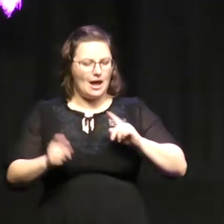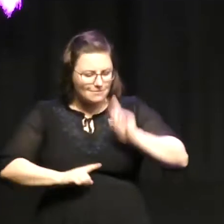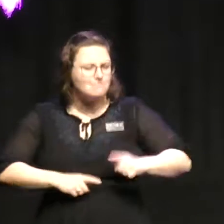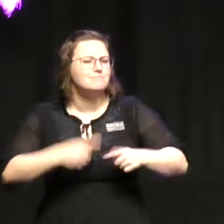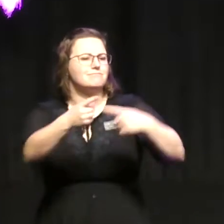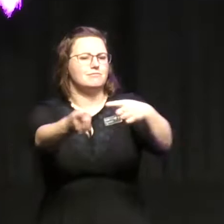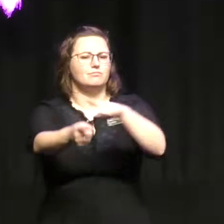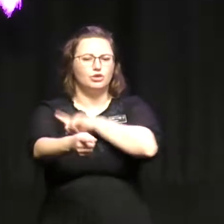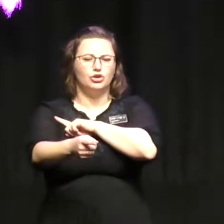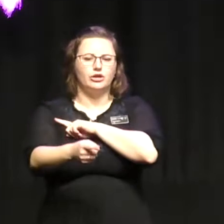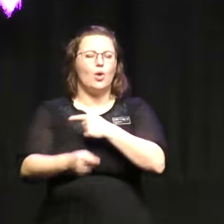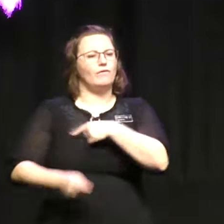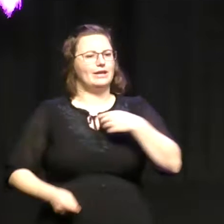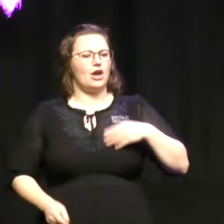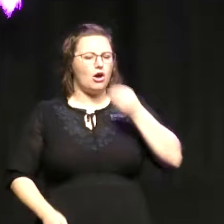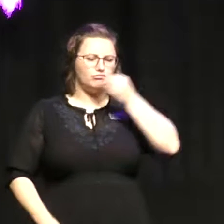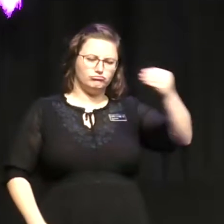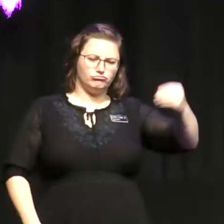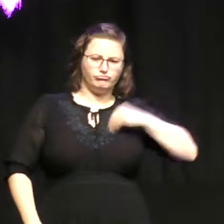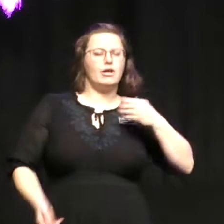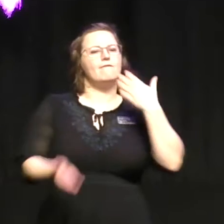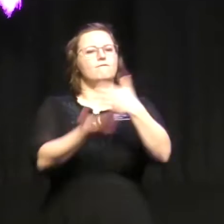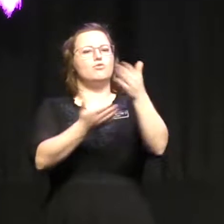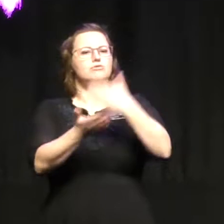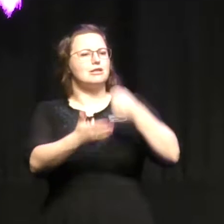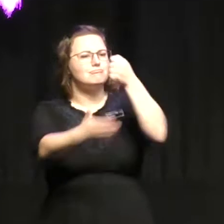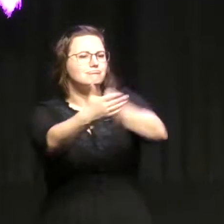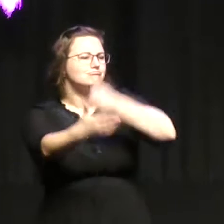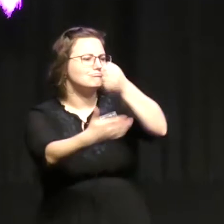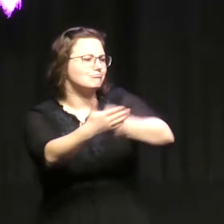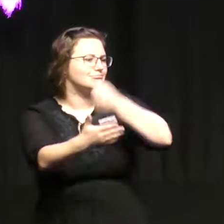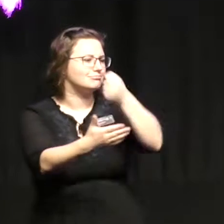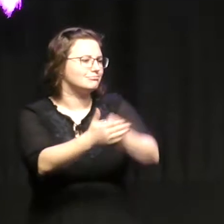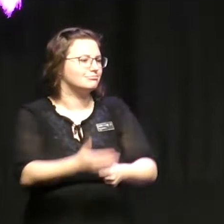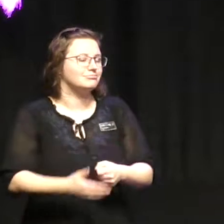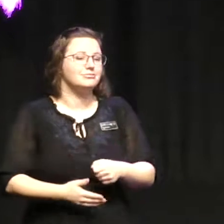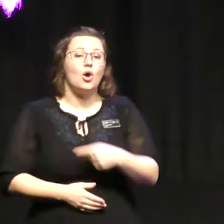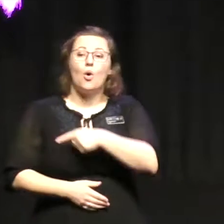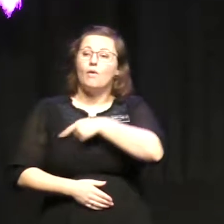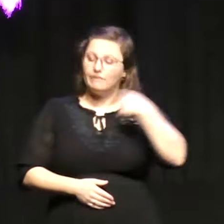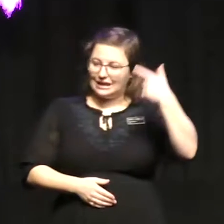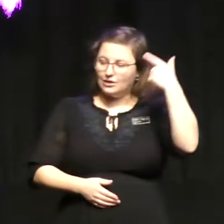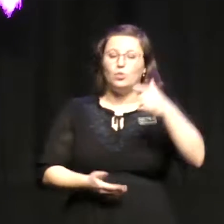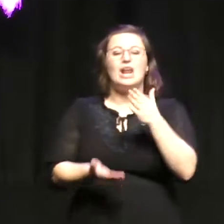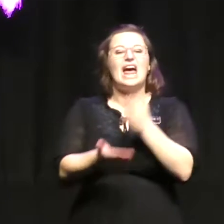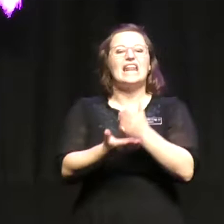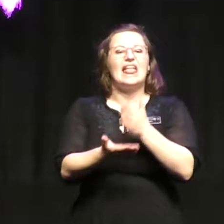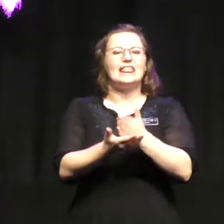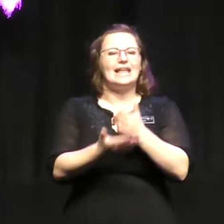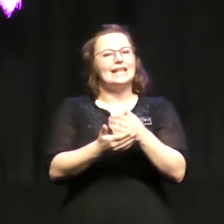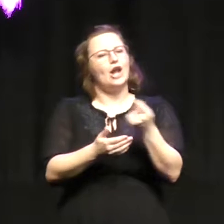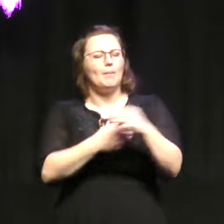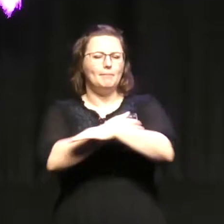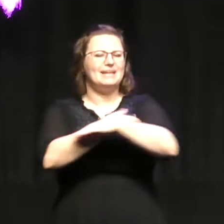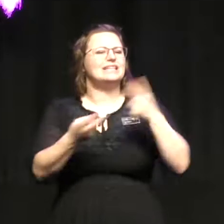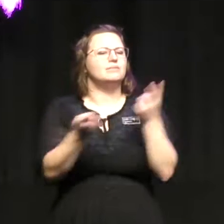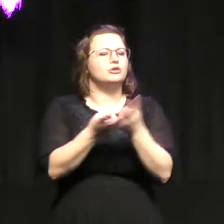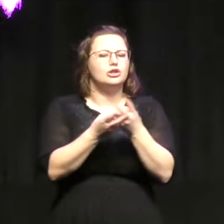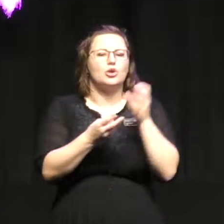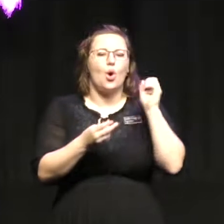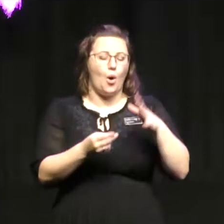poised to chart their way ahead. SEWA also believes that rights have limited meaning